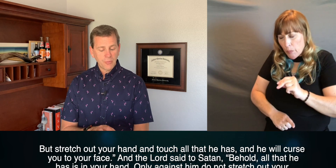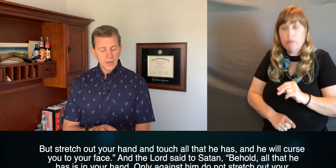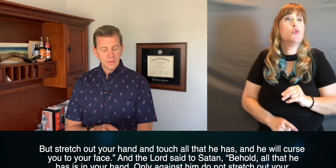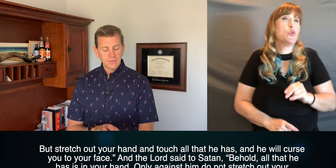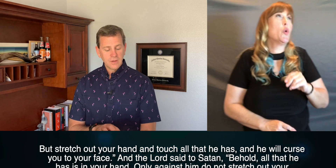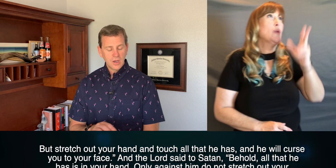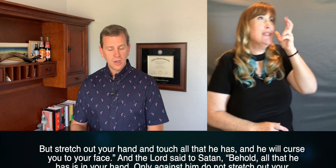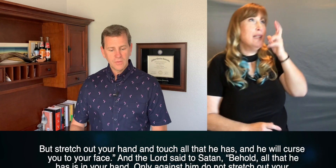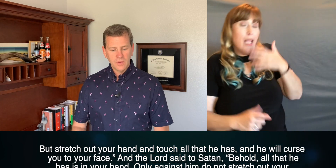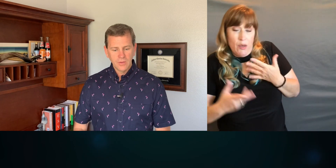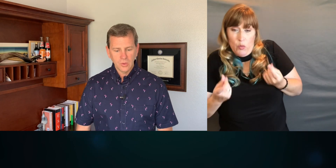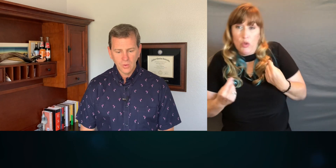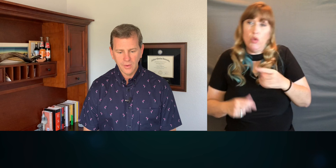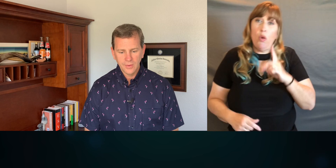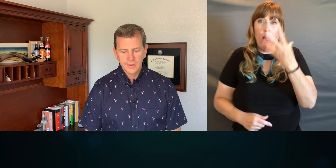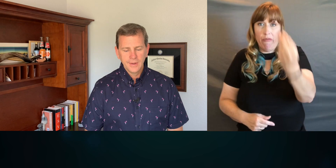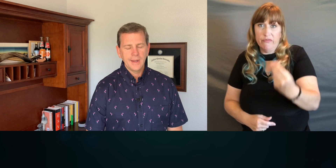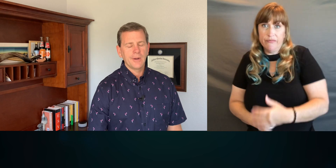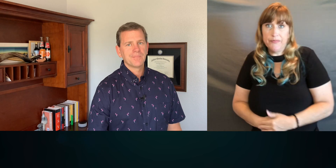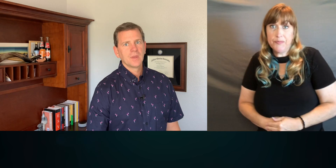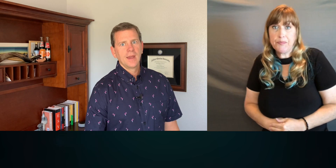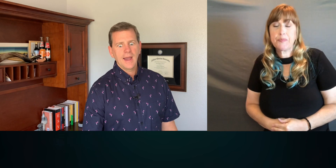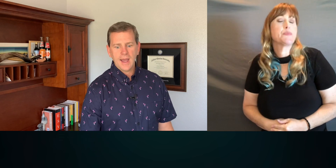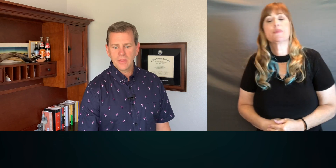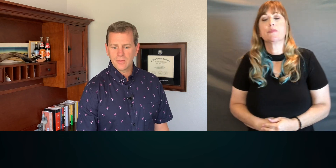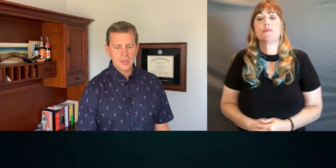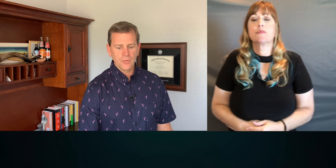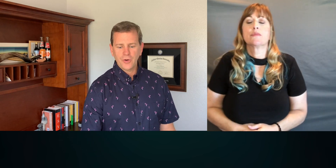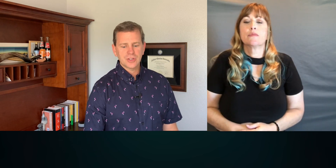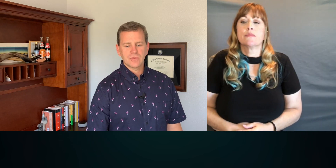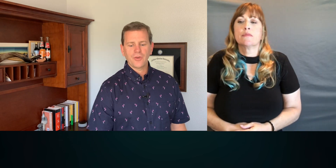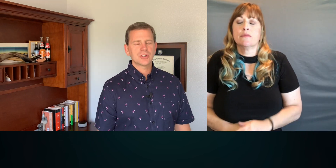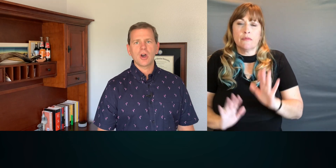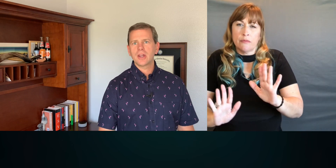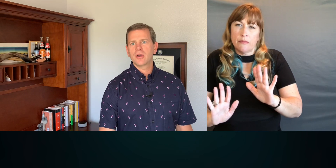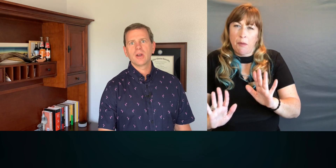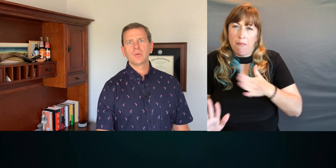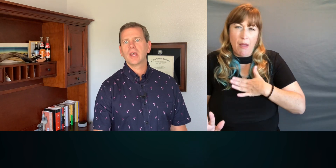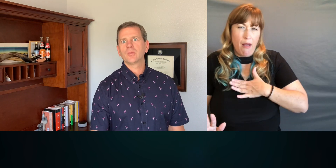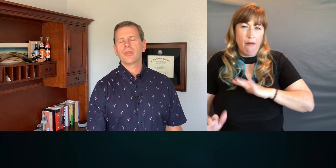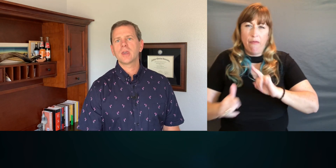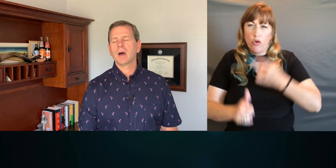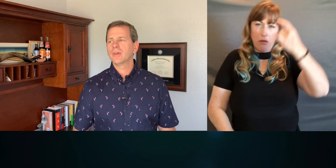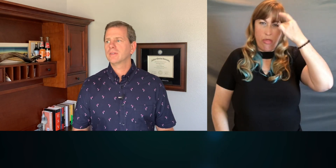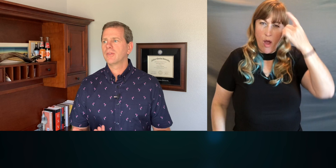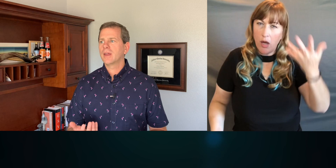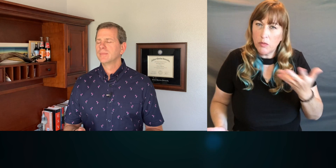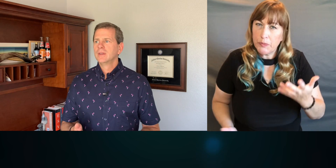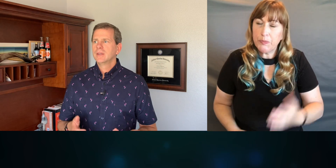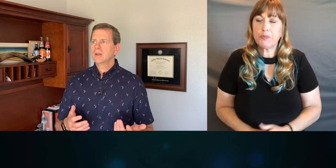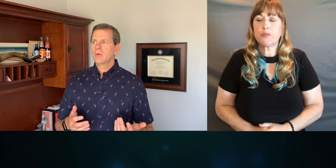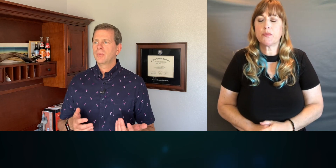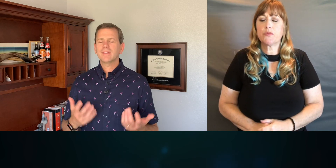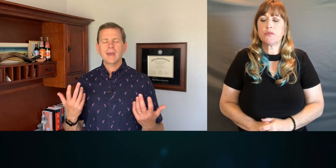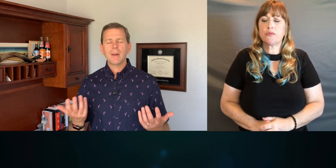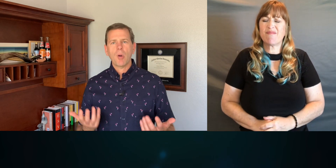from the presence of the Lord." Now, you know, first thought here as we think about this is that,